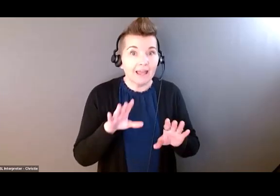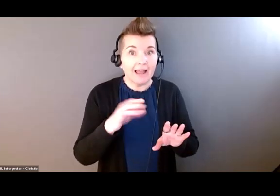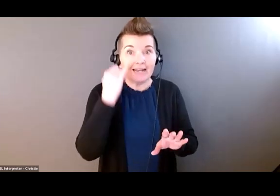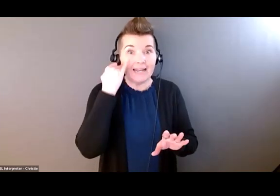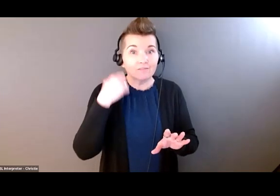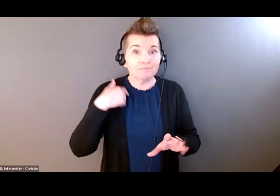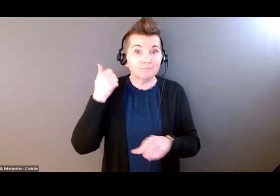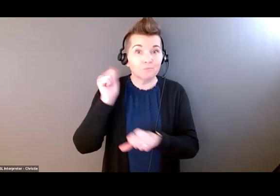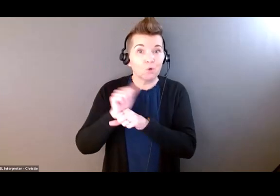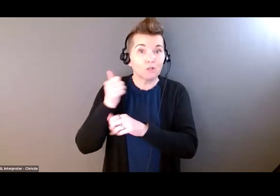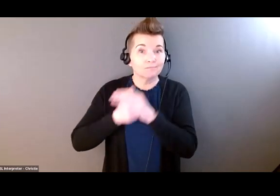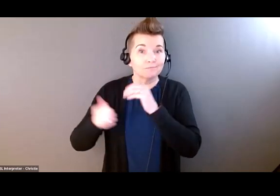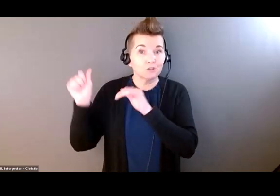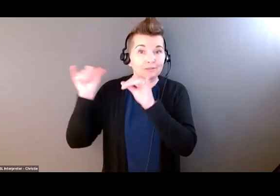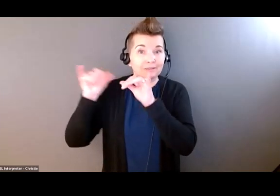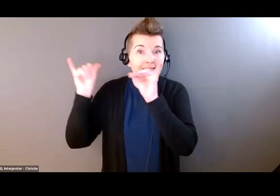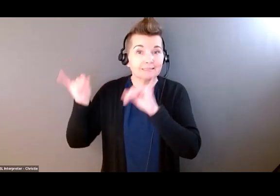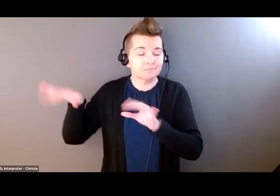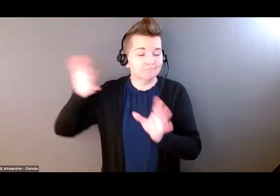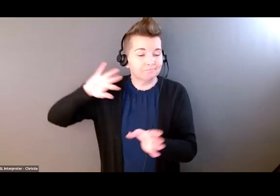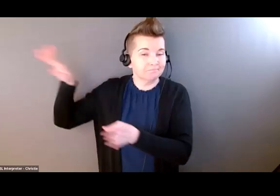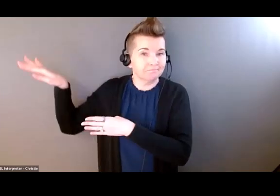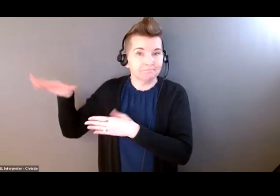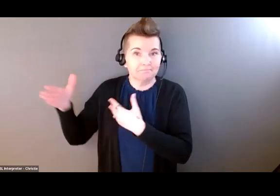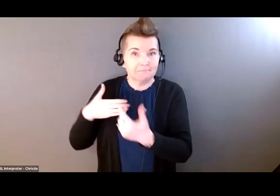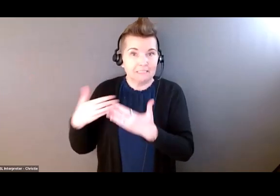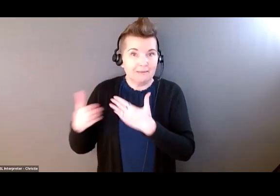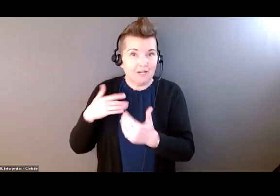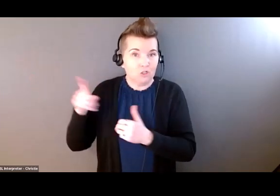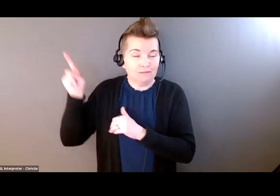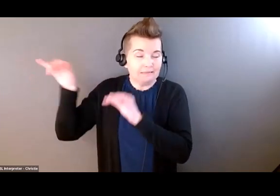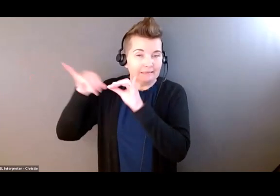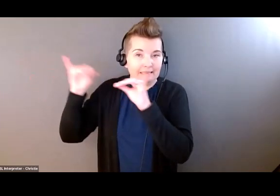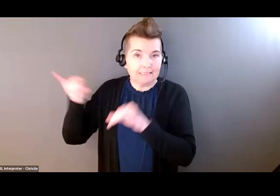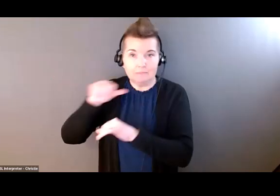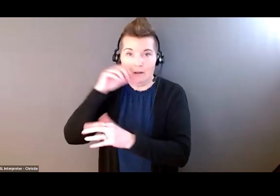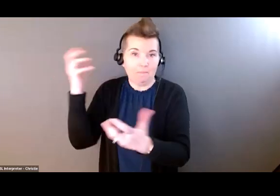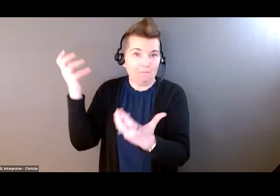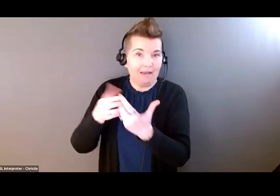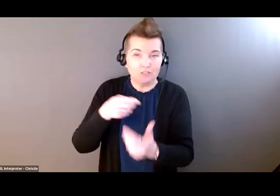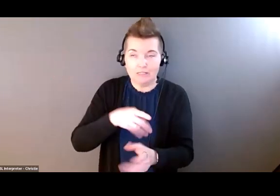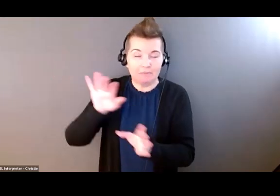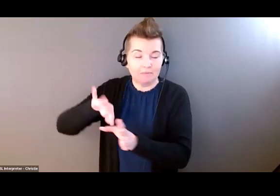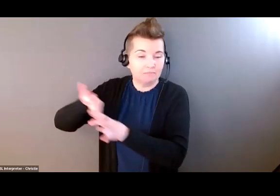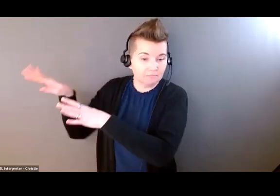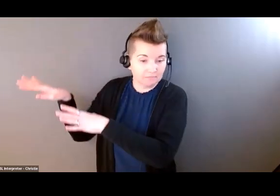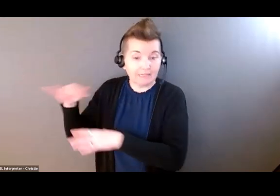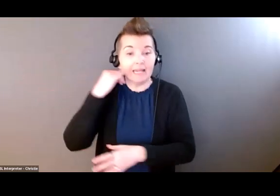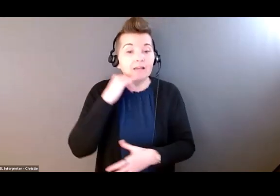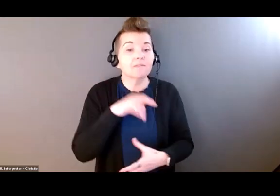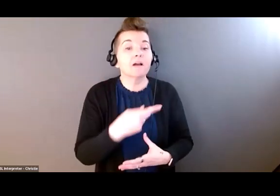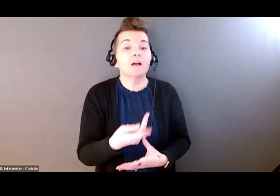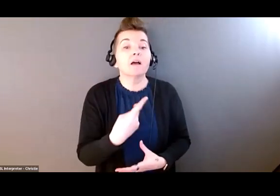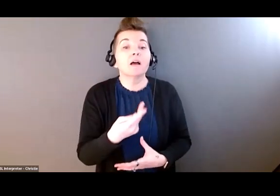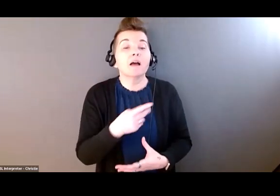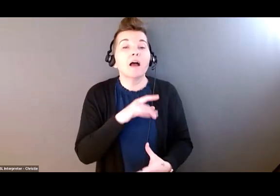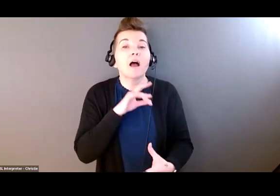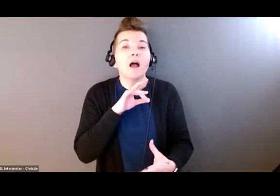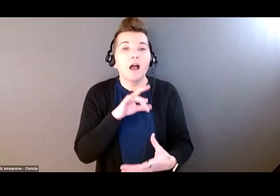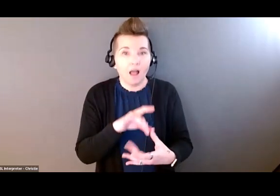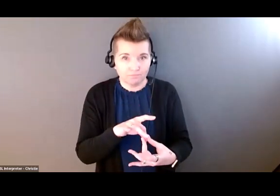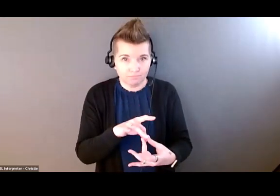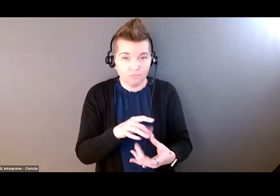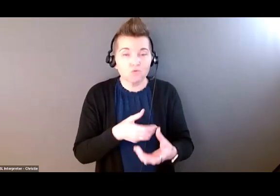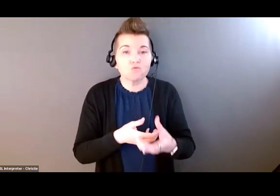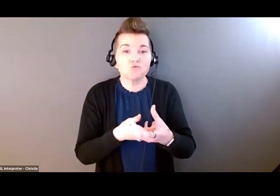And this came a lot again from what we heard from folks in the registration as attention. We know that advancing equity, it